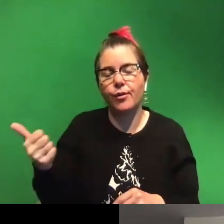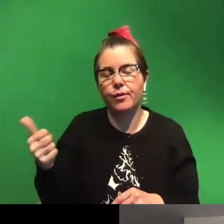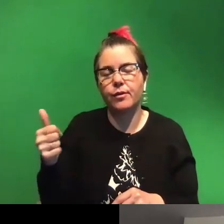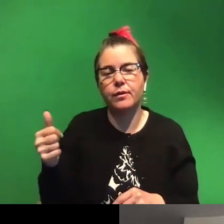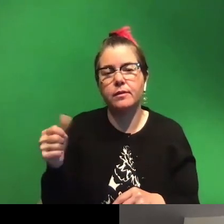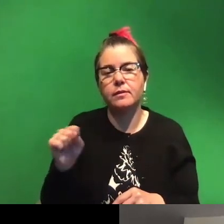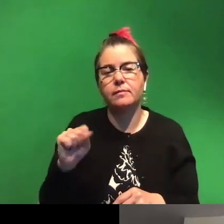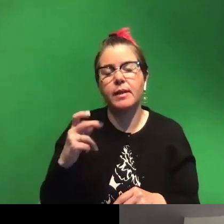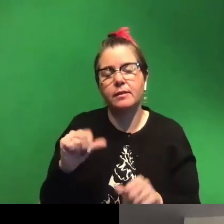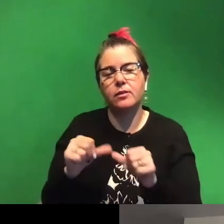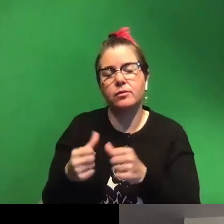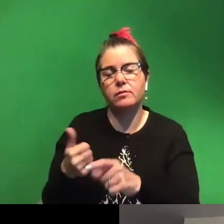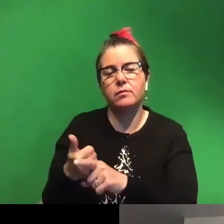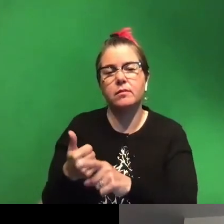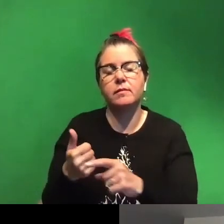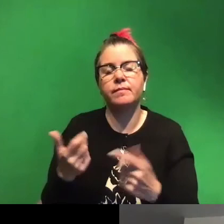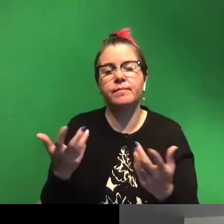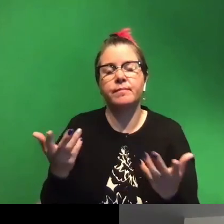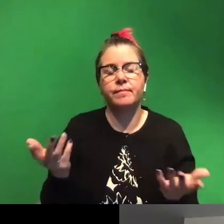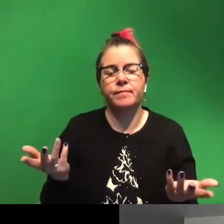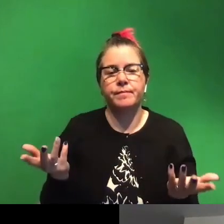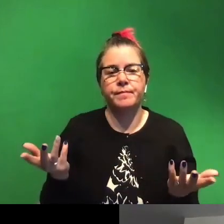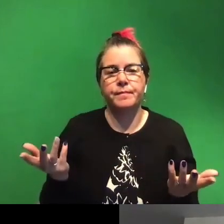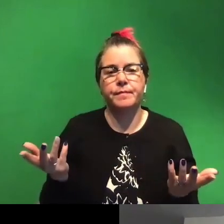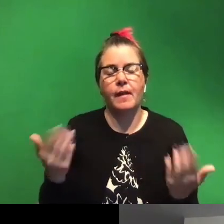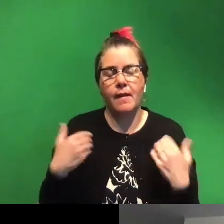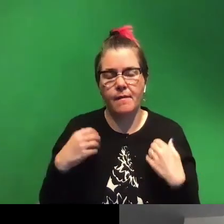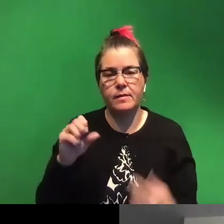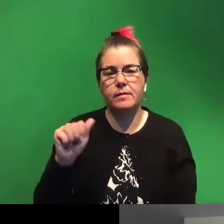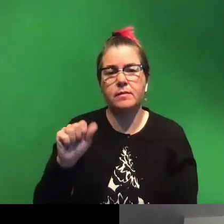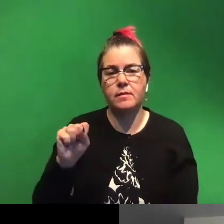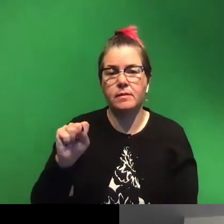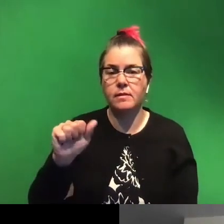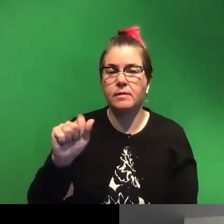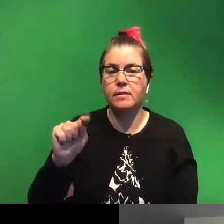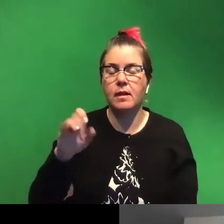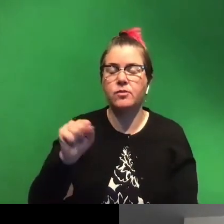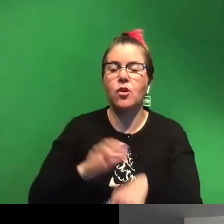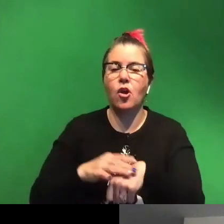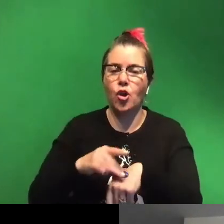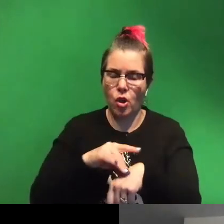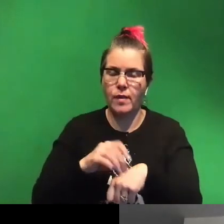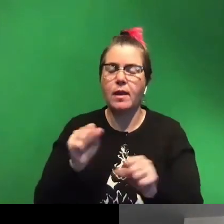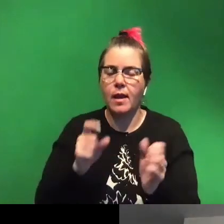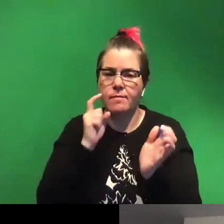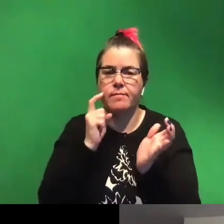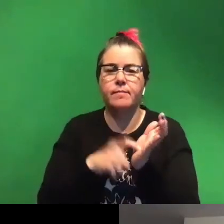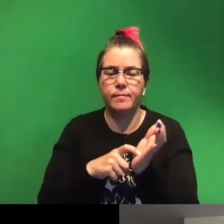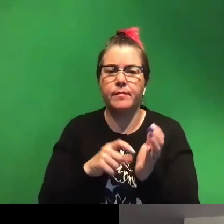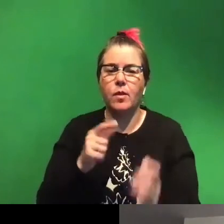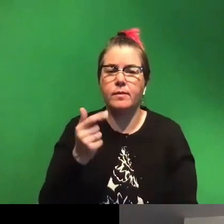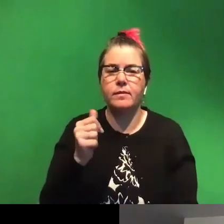space agencies have satellites on Earth that can detect these gamma